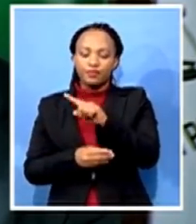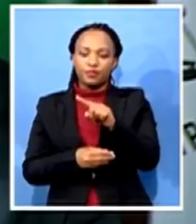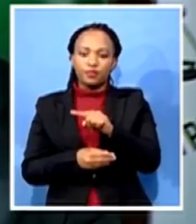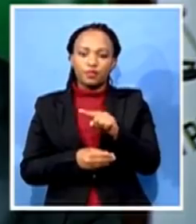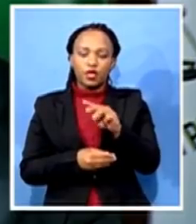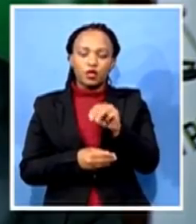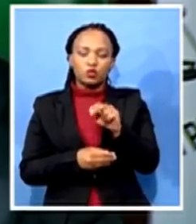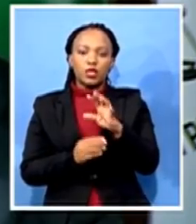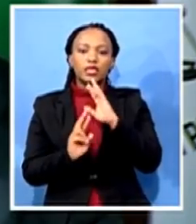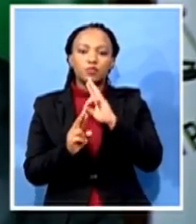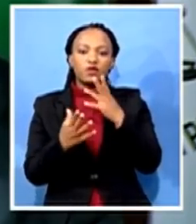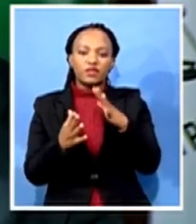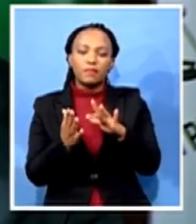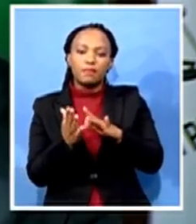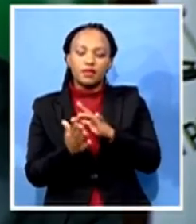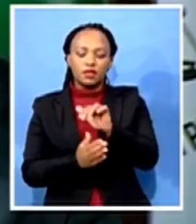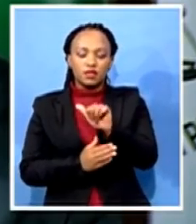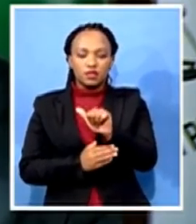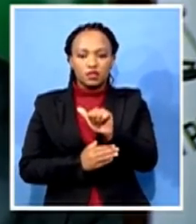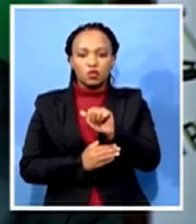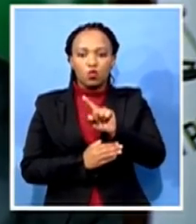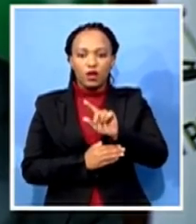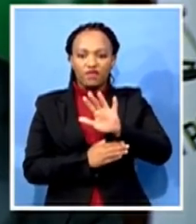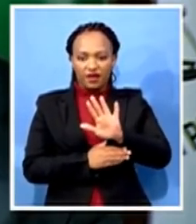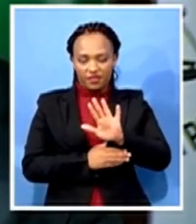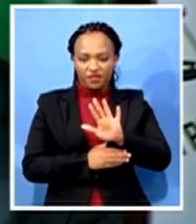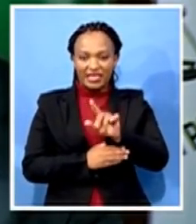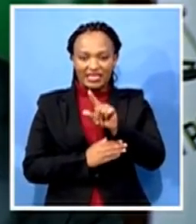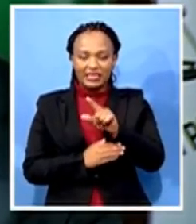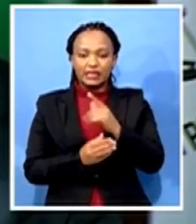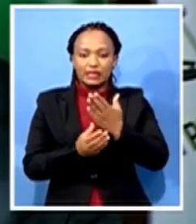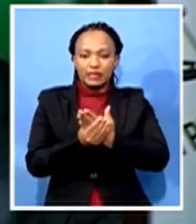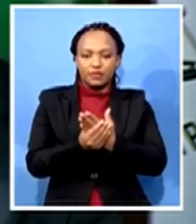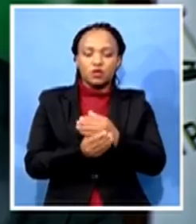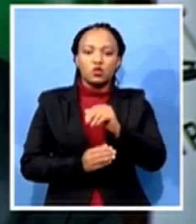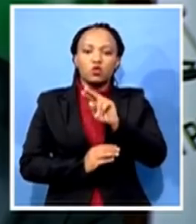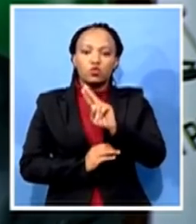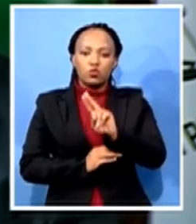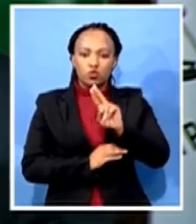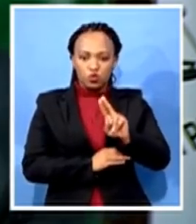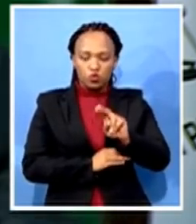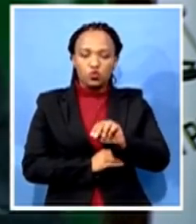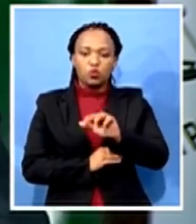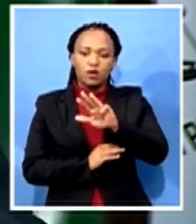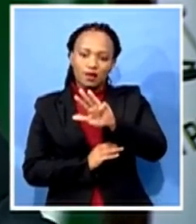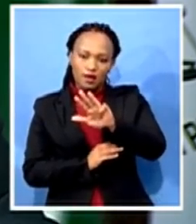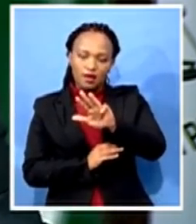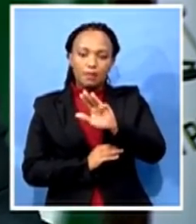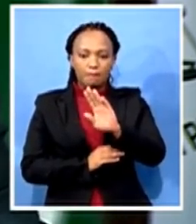615, will be marked Exhibit UU 9B. Yes, thank you,